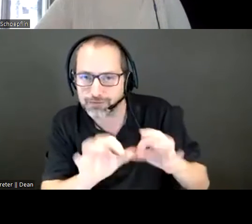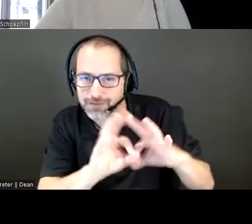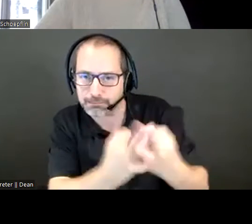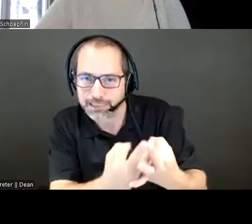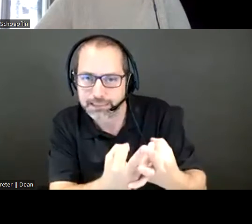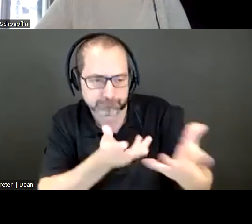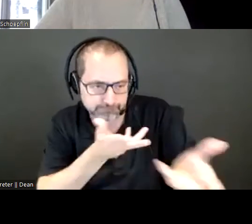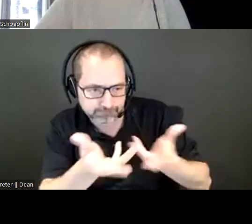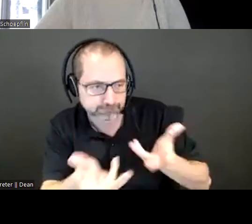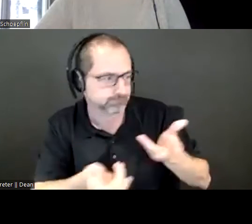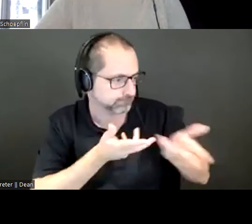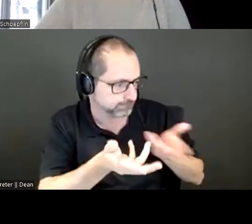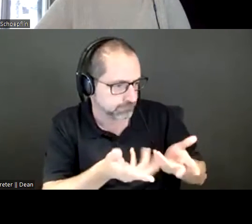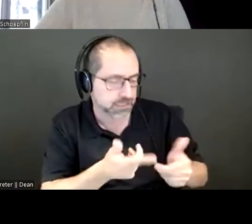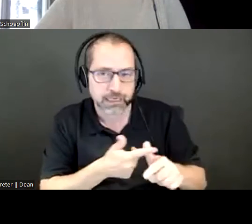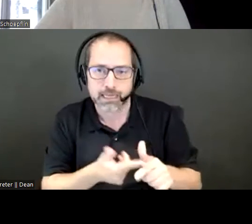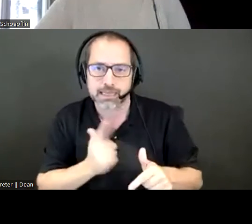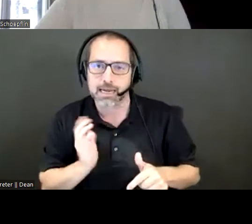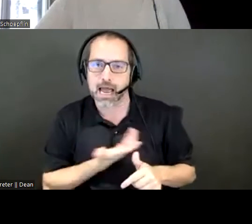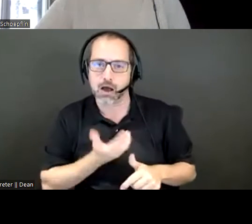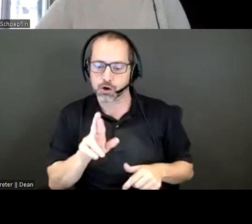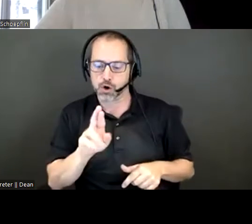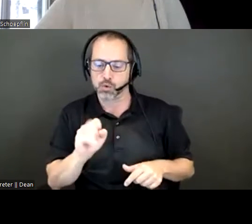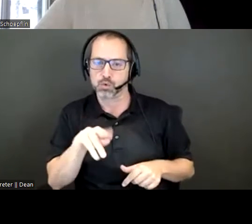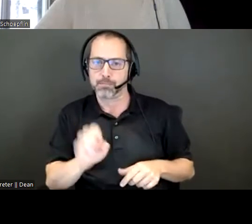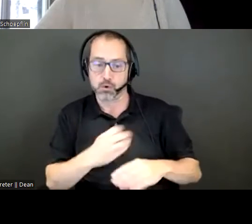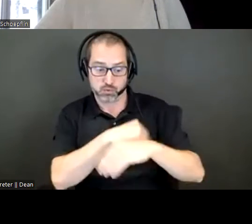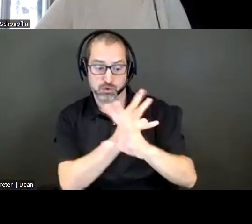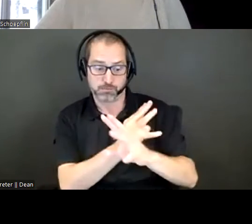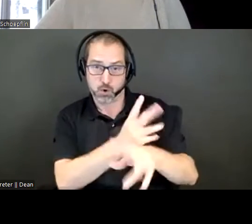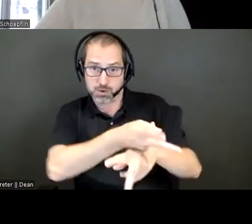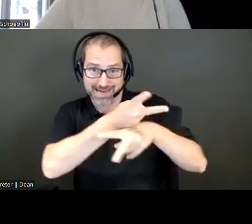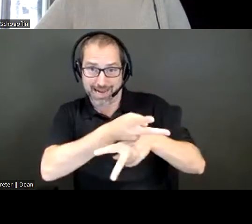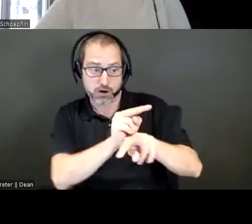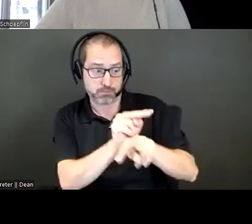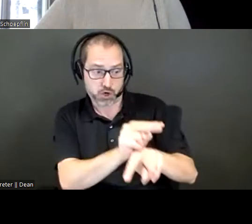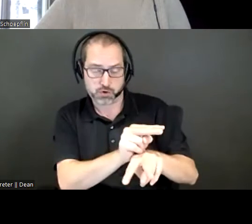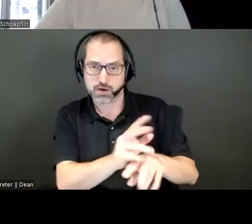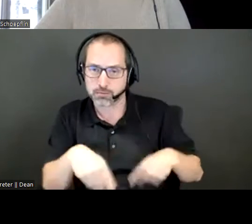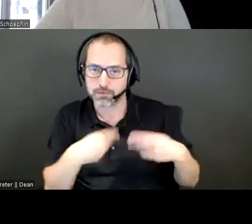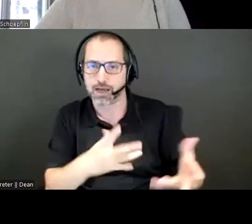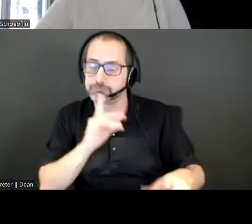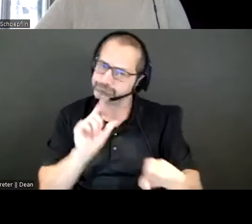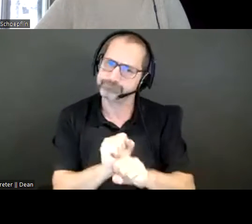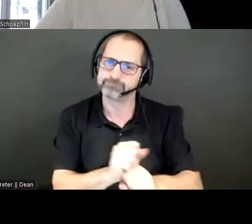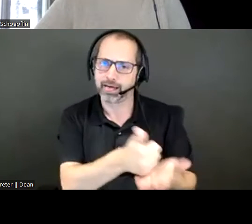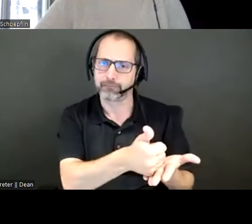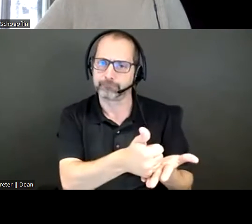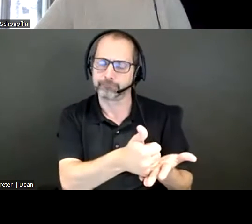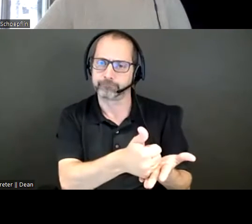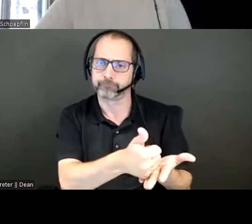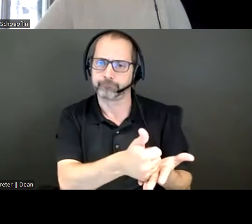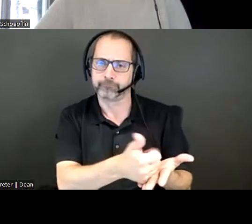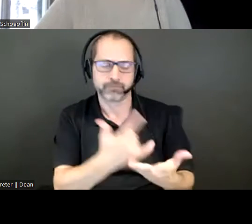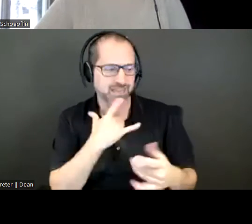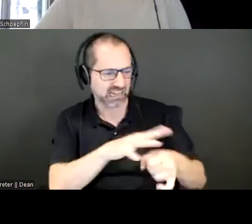then through our remote care monitoring program, provide an actual, something that's practical that might help alleviate the pressures